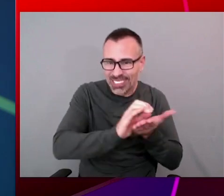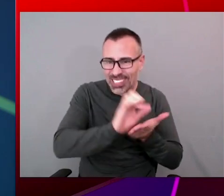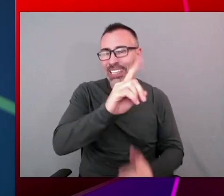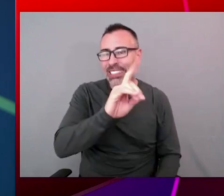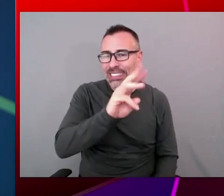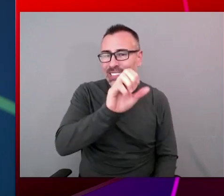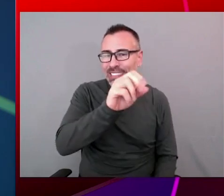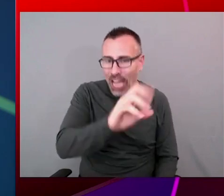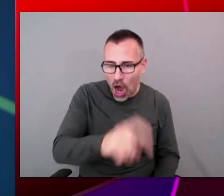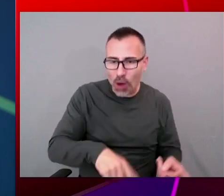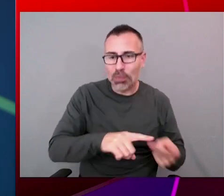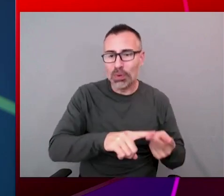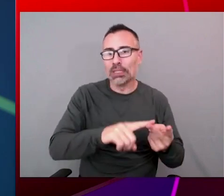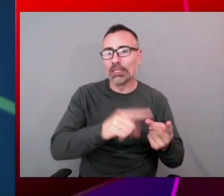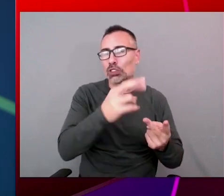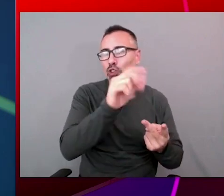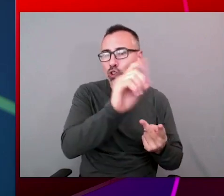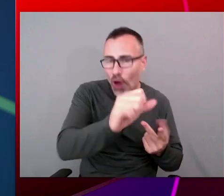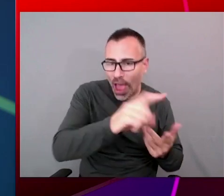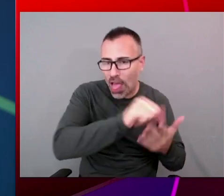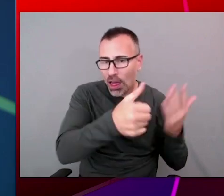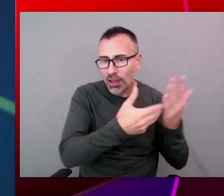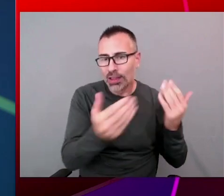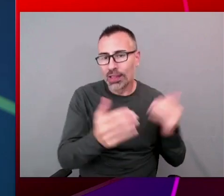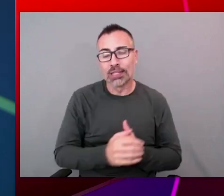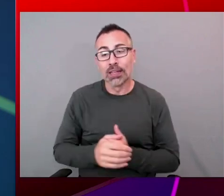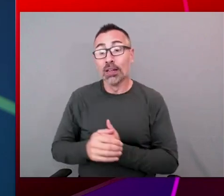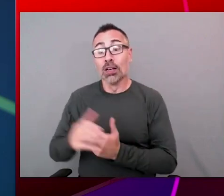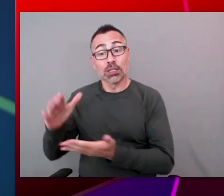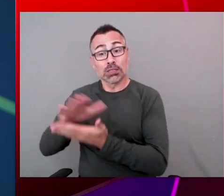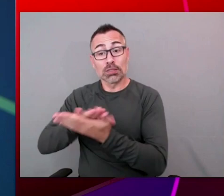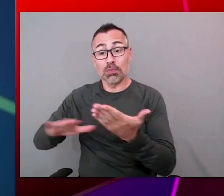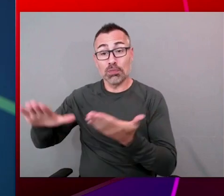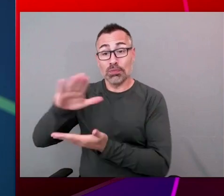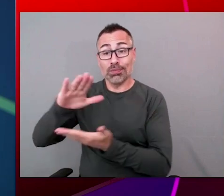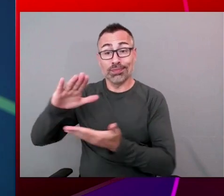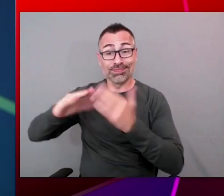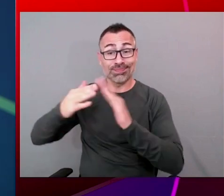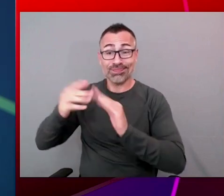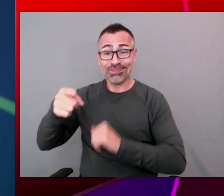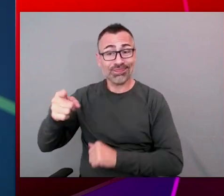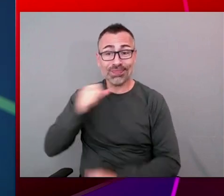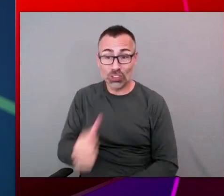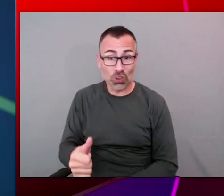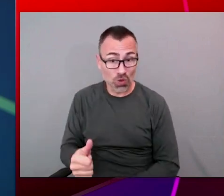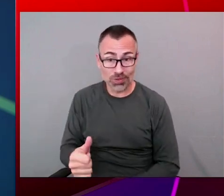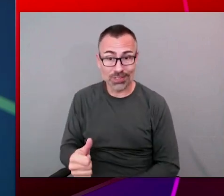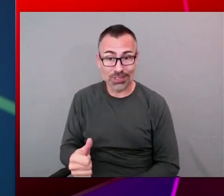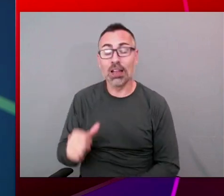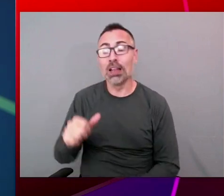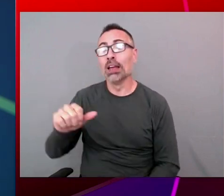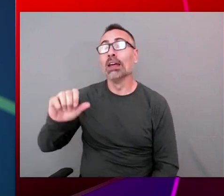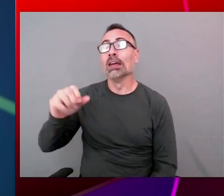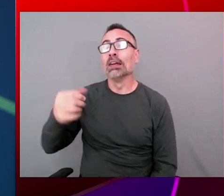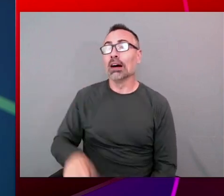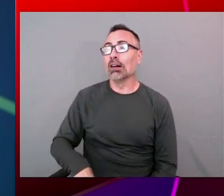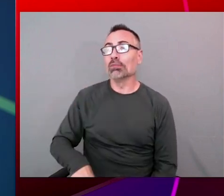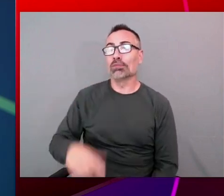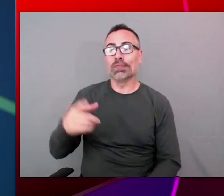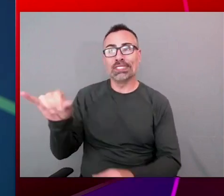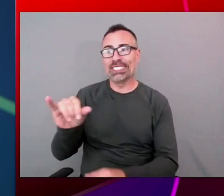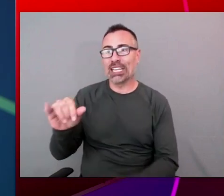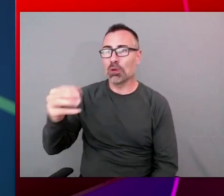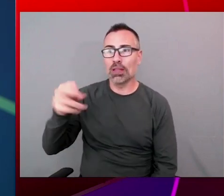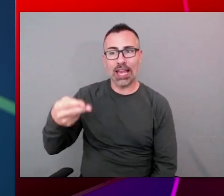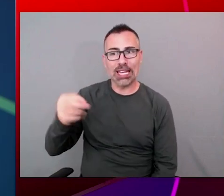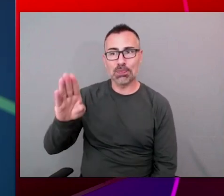with community colleges and HBCUs, they don't get the same access, again, like the equity, right? Yep. They don't get the same access to